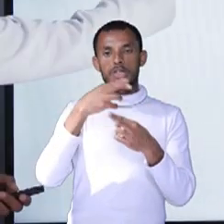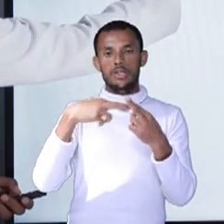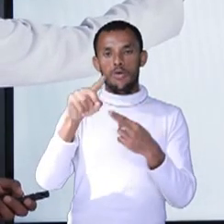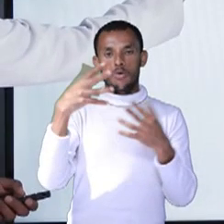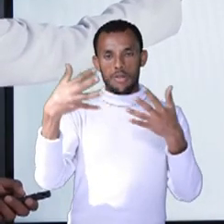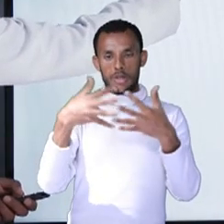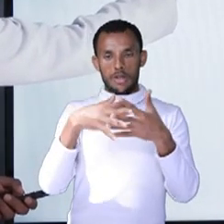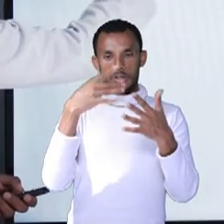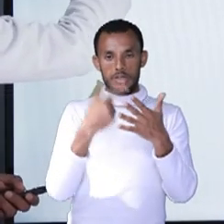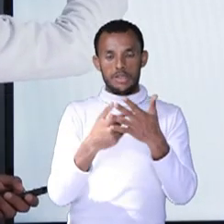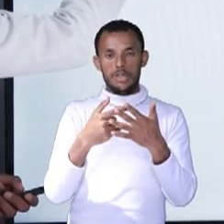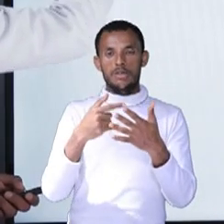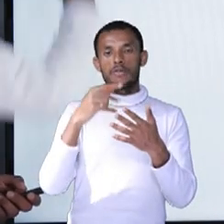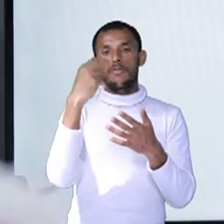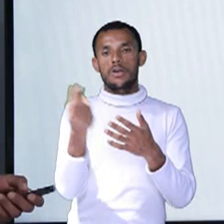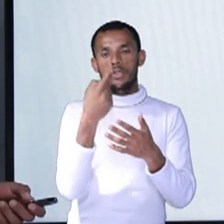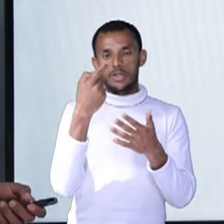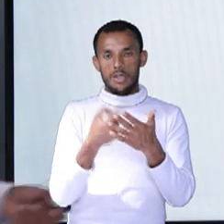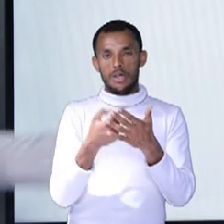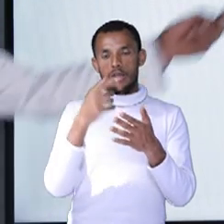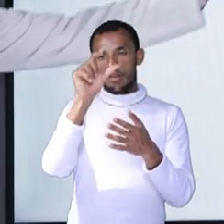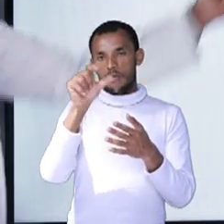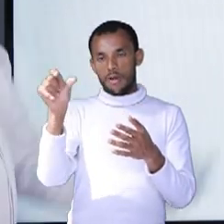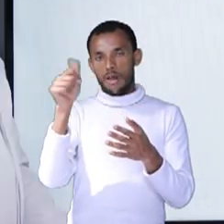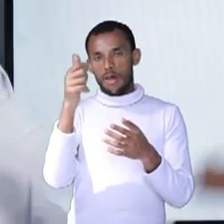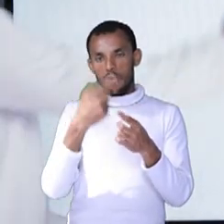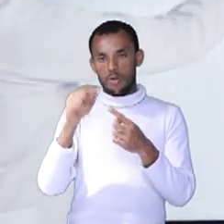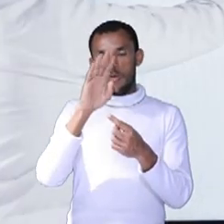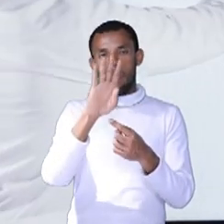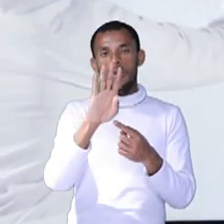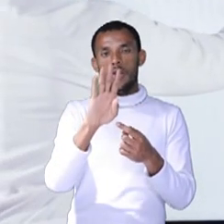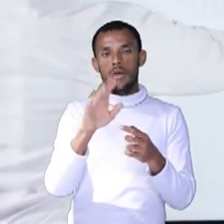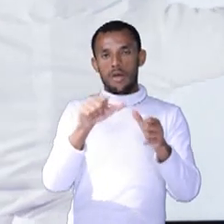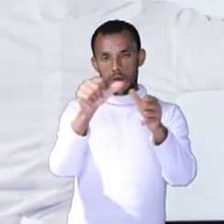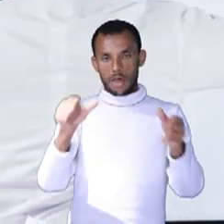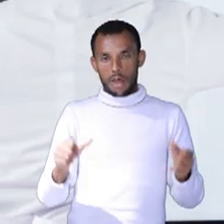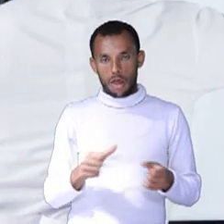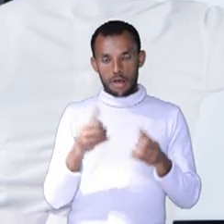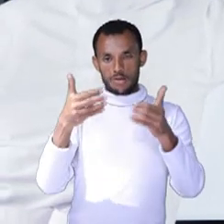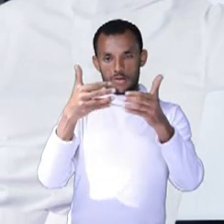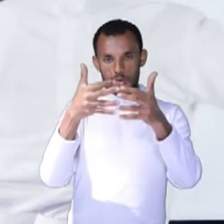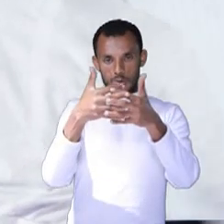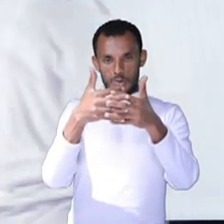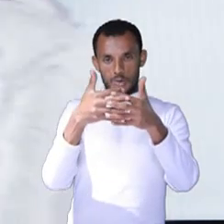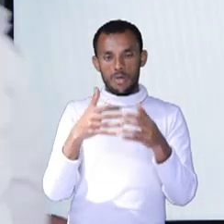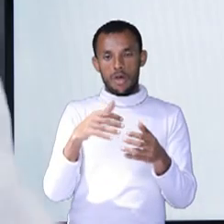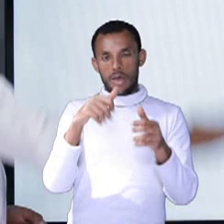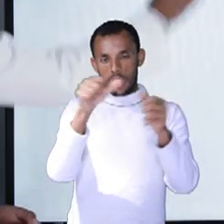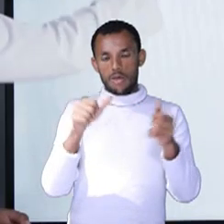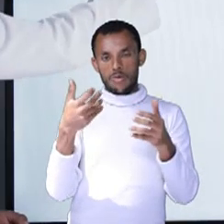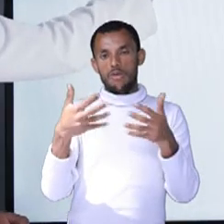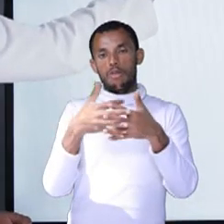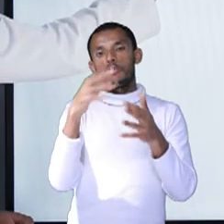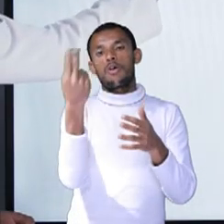integrate this function on the interval a to b. So this is a formula. Area is equal to simply the integration